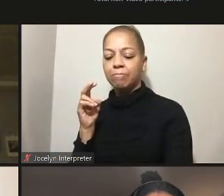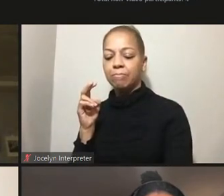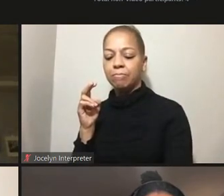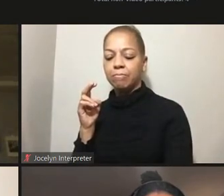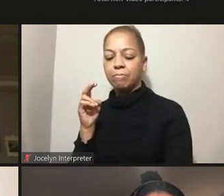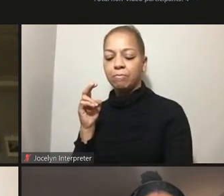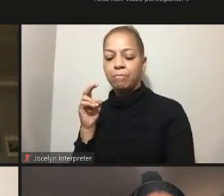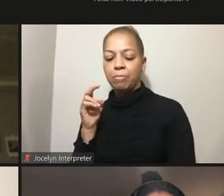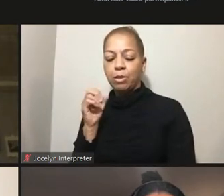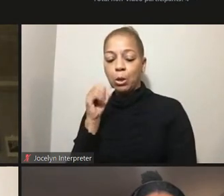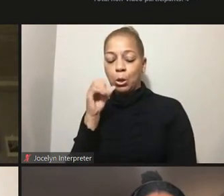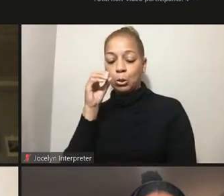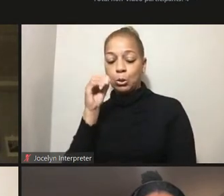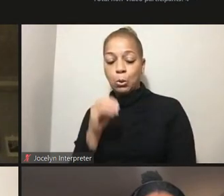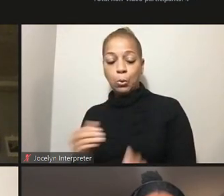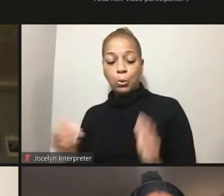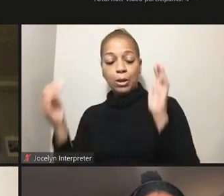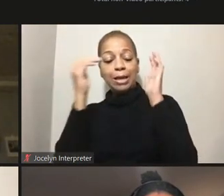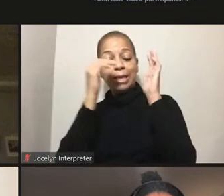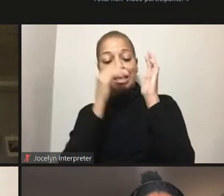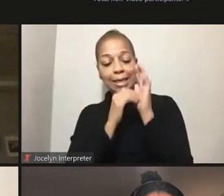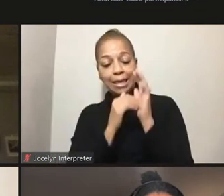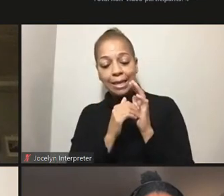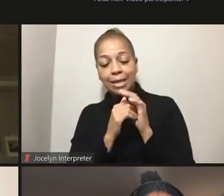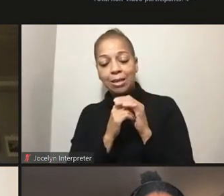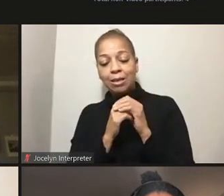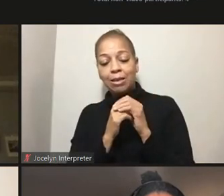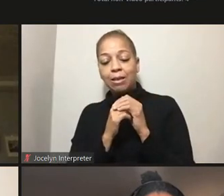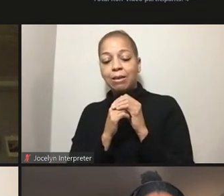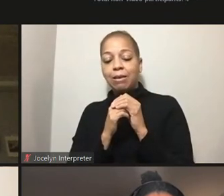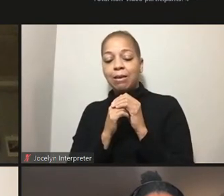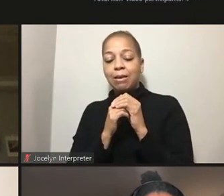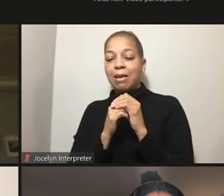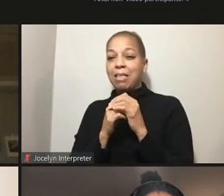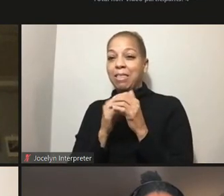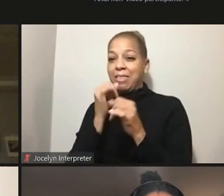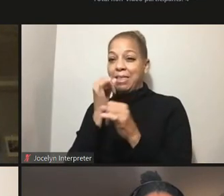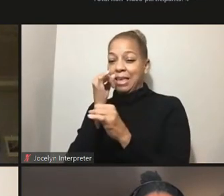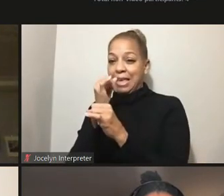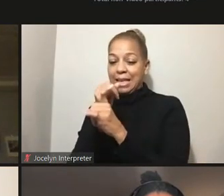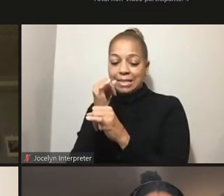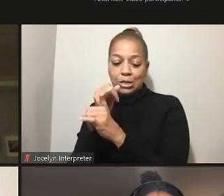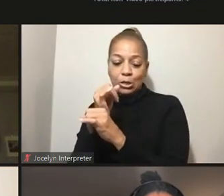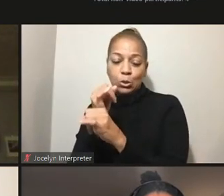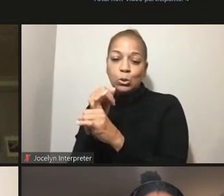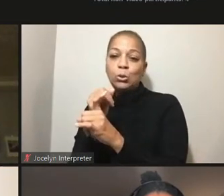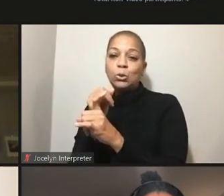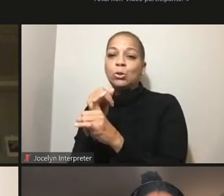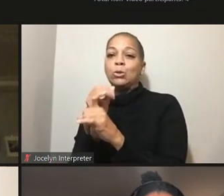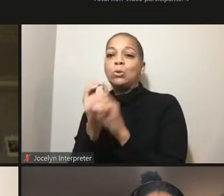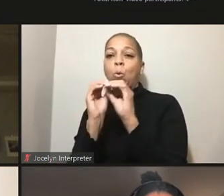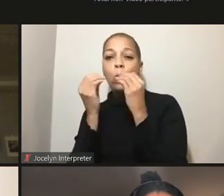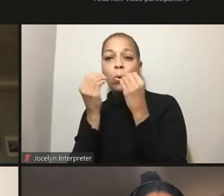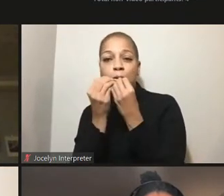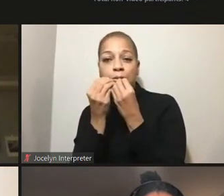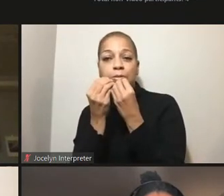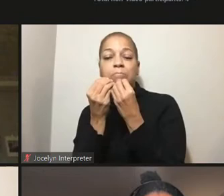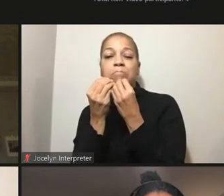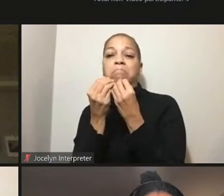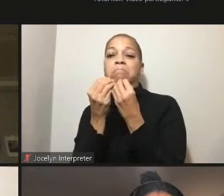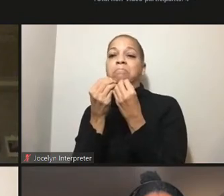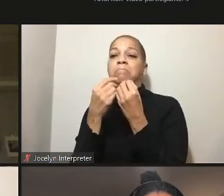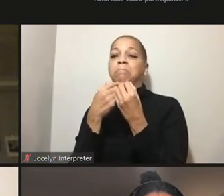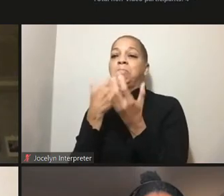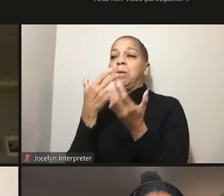And so again, you know, I sort of, the institutions, the organizations that I perhaps may be